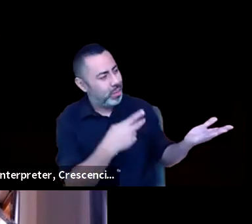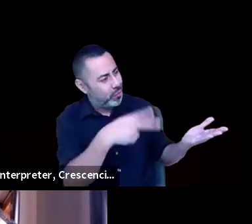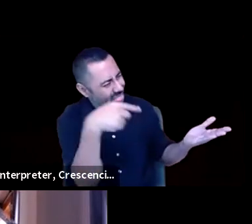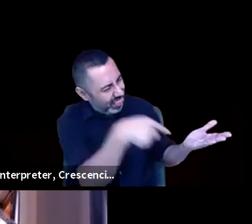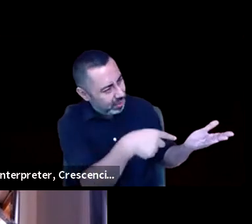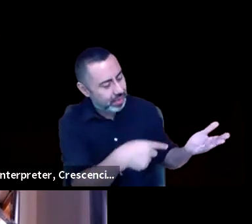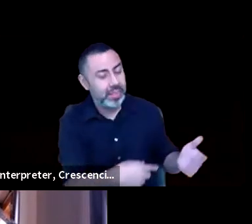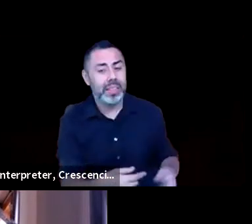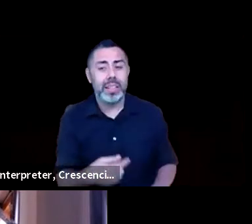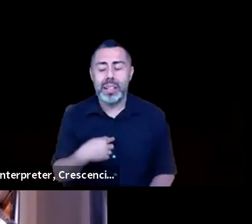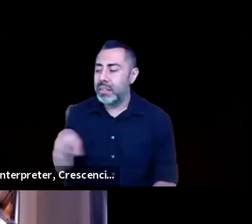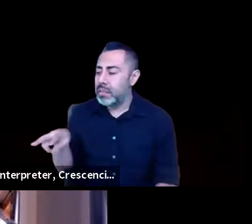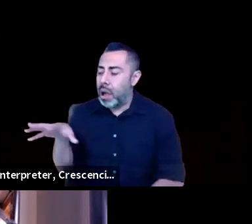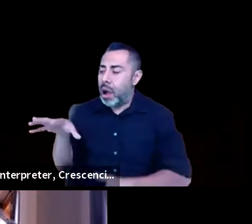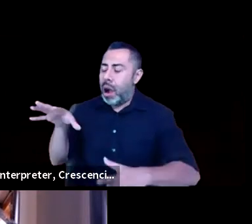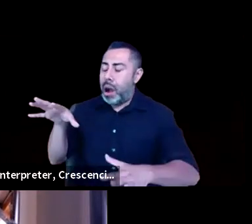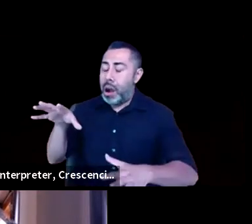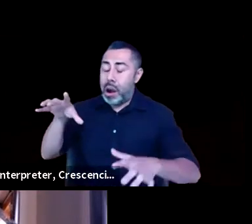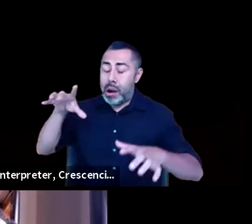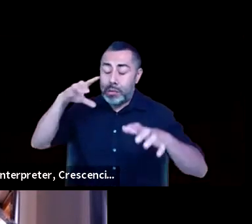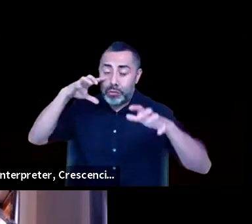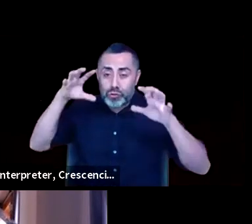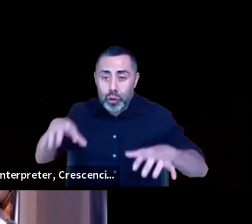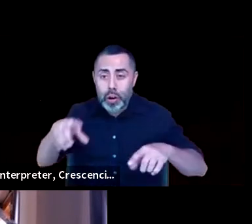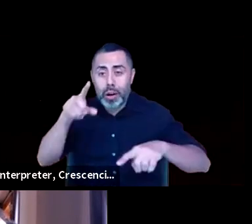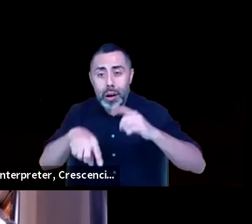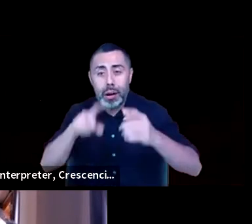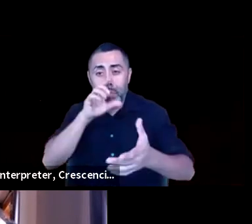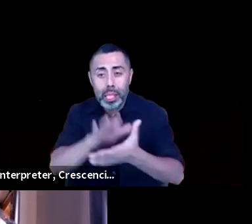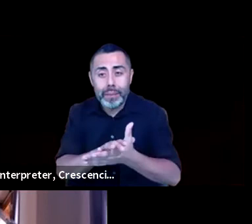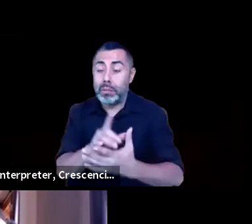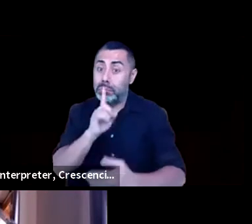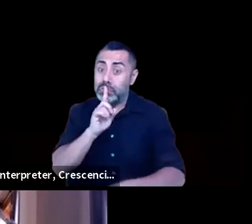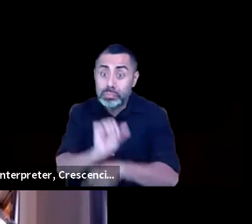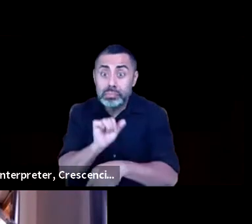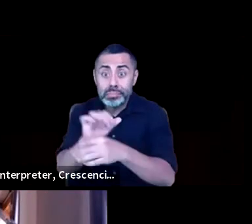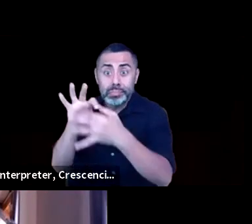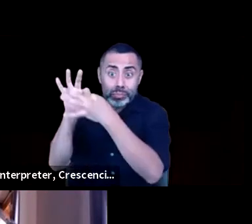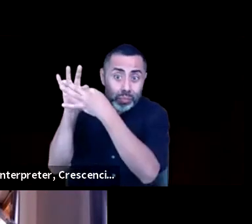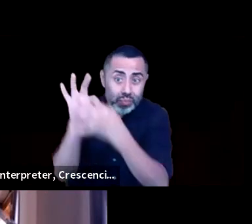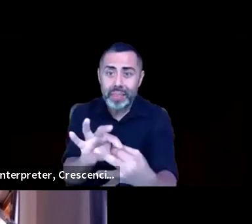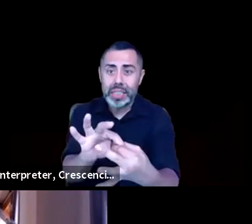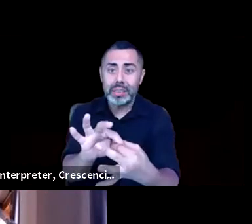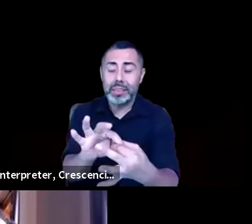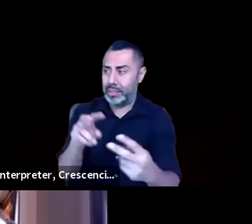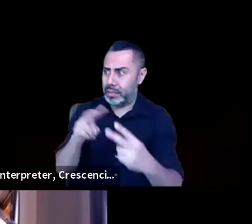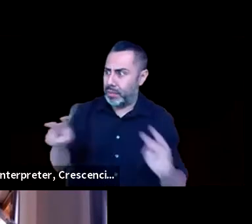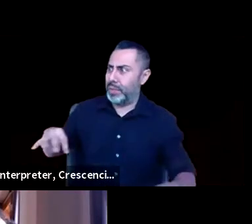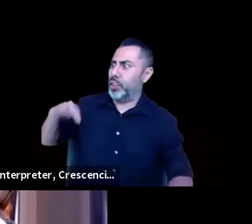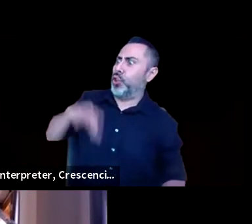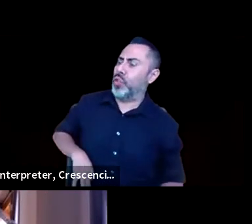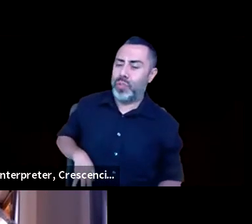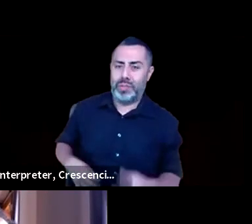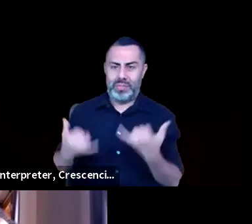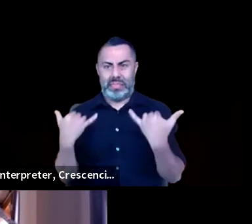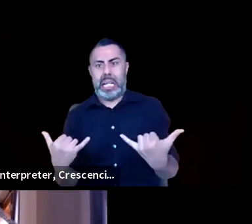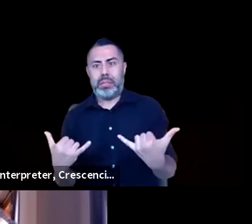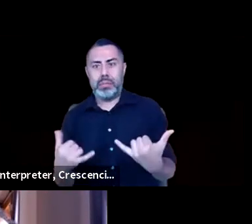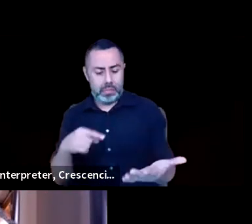believe how relevant this book is to me, and it's been actually really, really useful in this time.